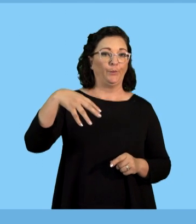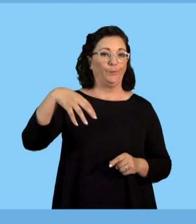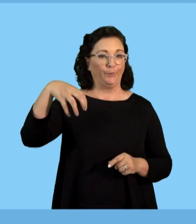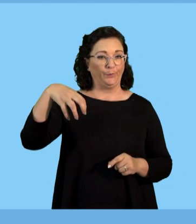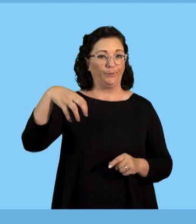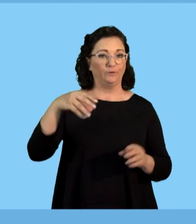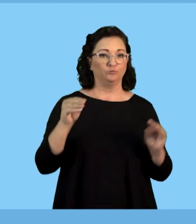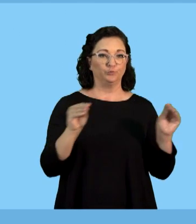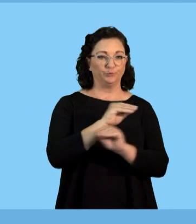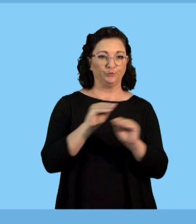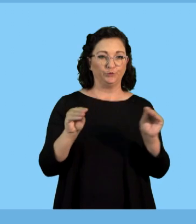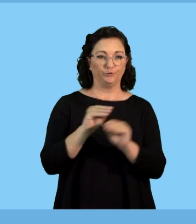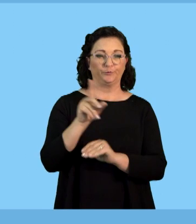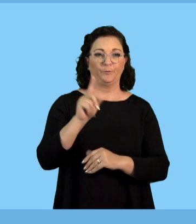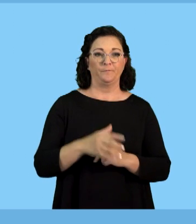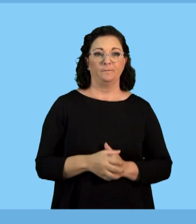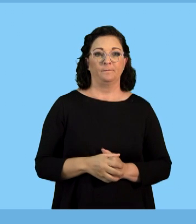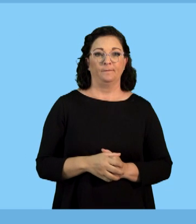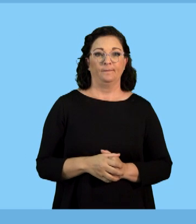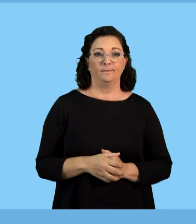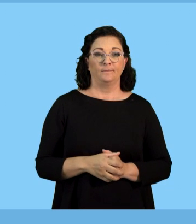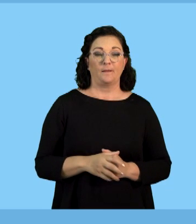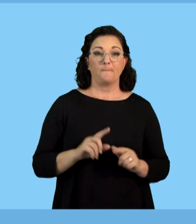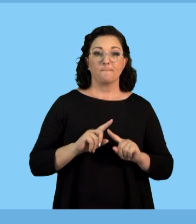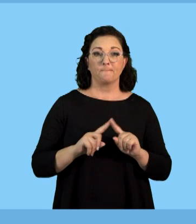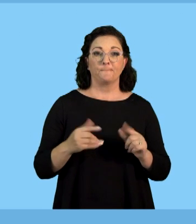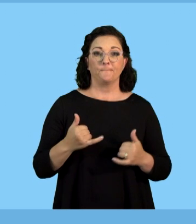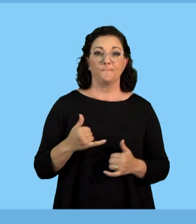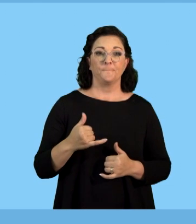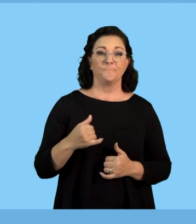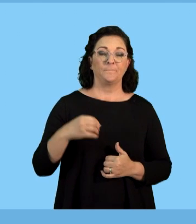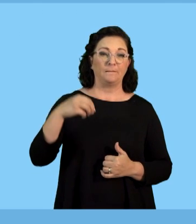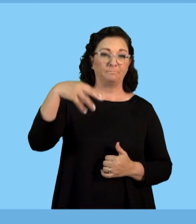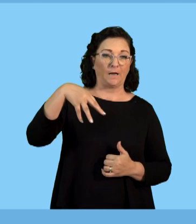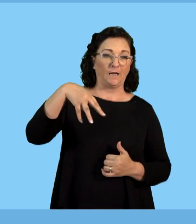bulb to the dimmest bulb. So for a circuit or for a bulb to